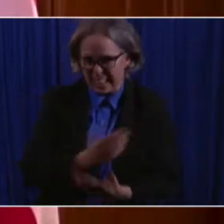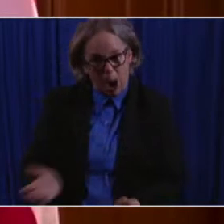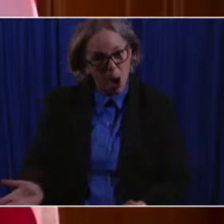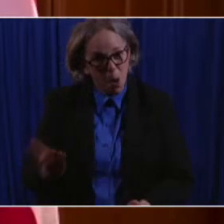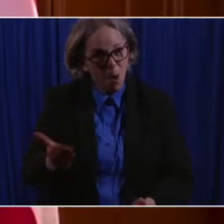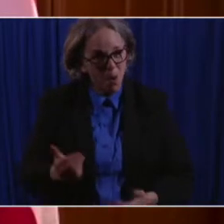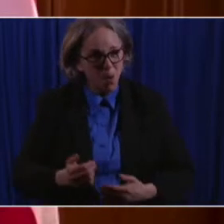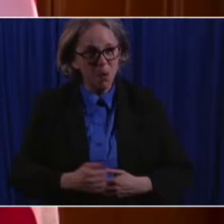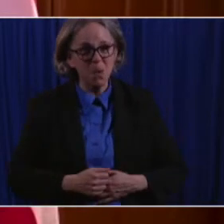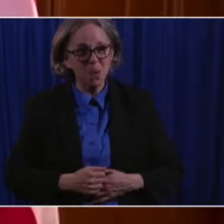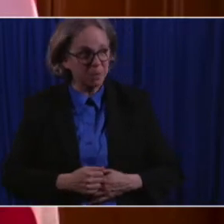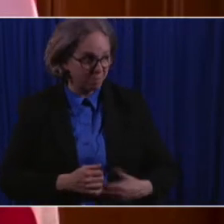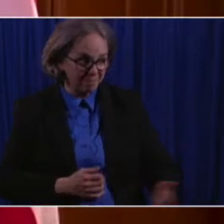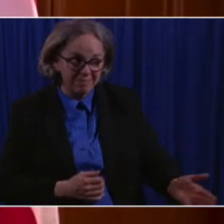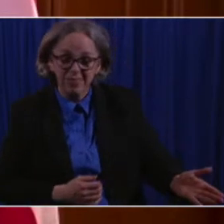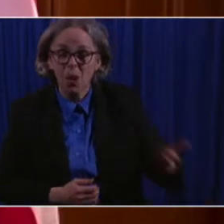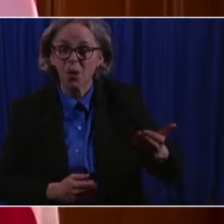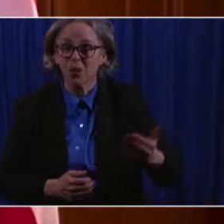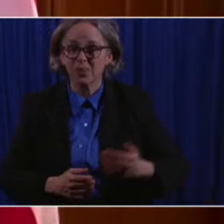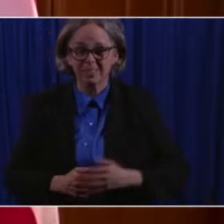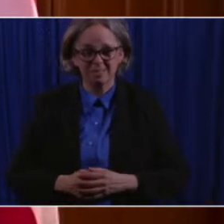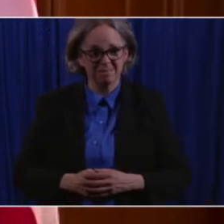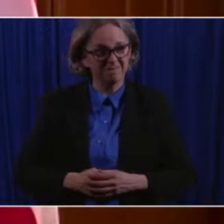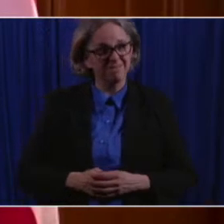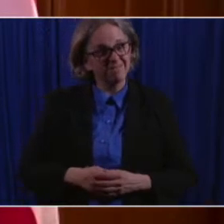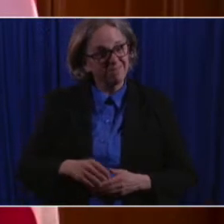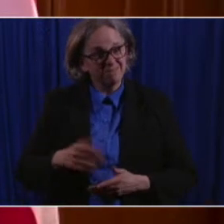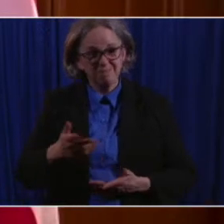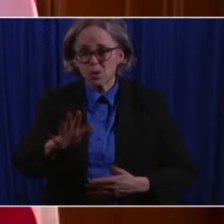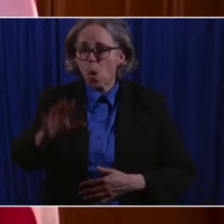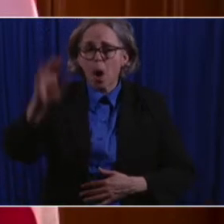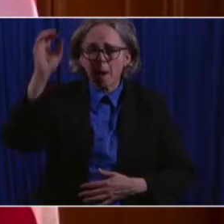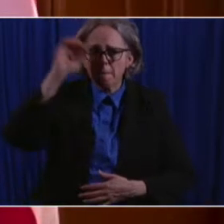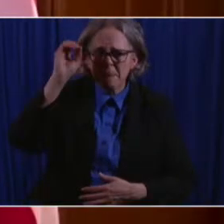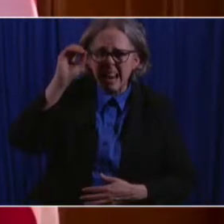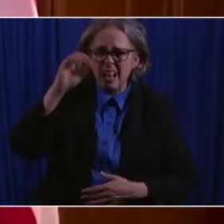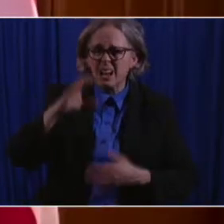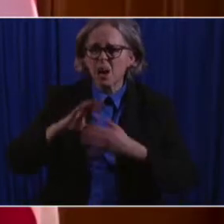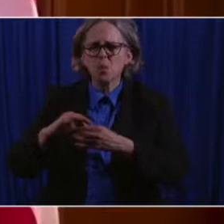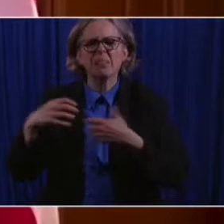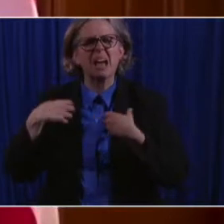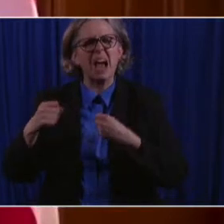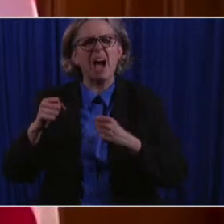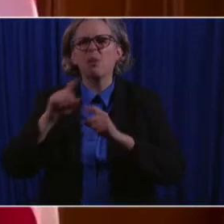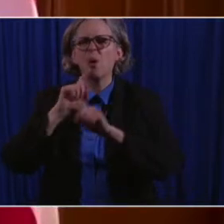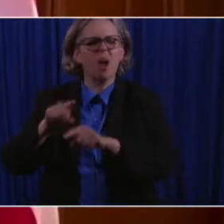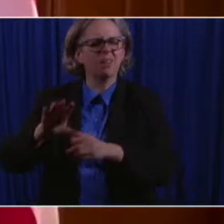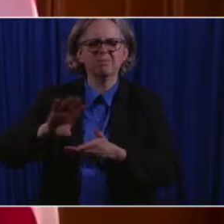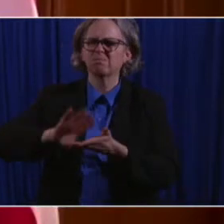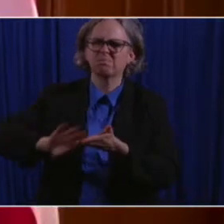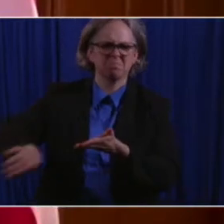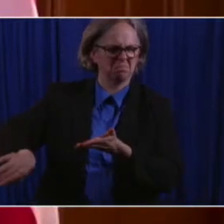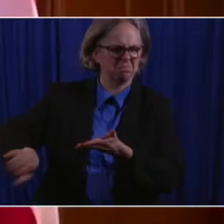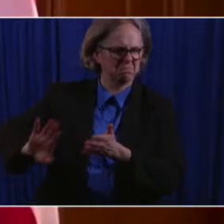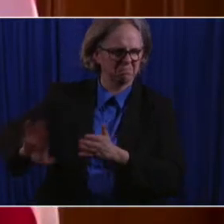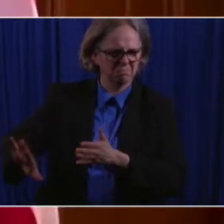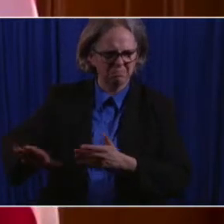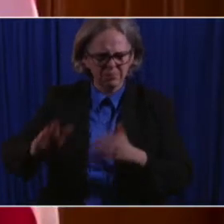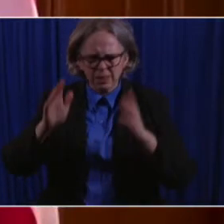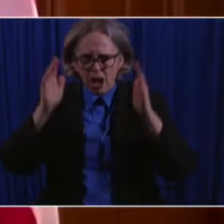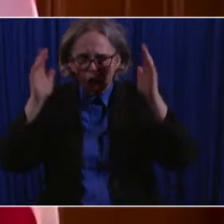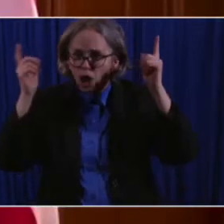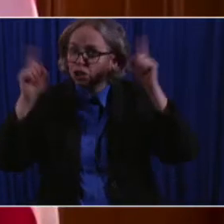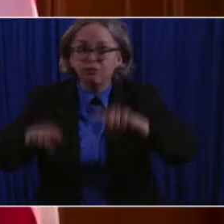whatever people have thought about the health orders, all of us coming together, we can have a common cause, and that is to get everyone vaccinated that wants